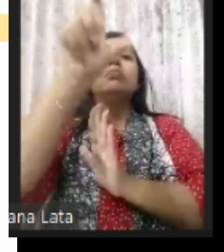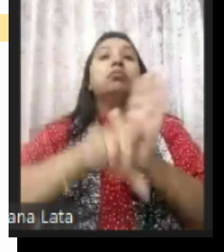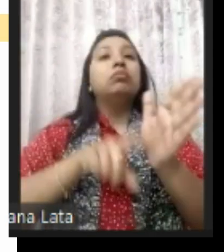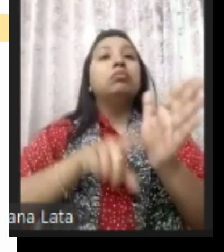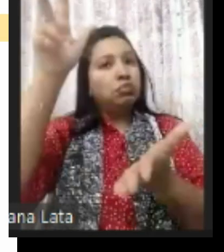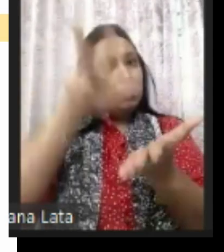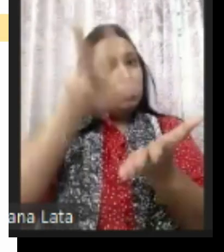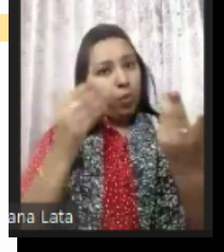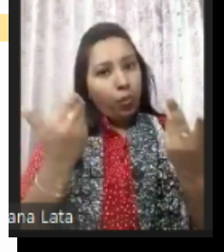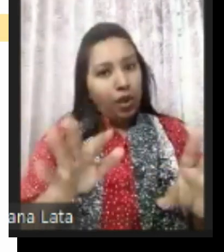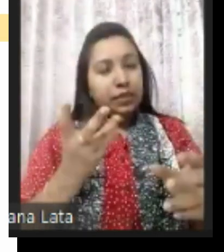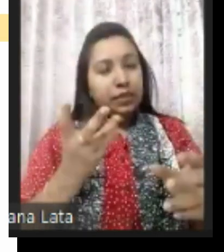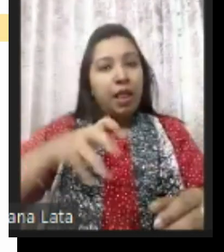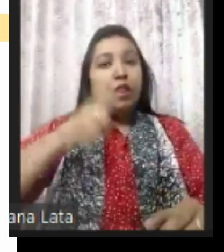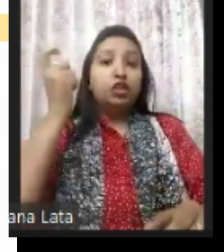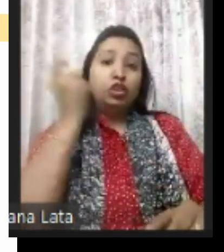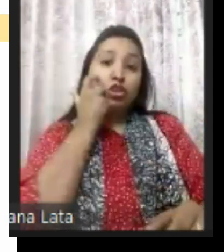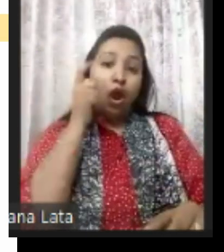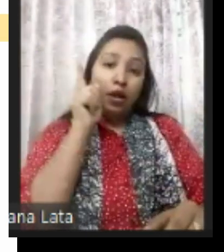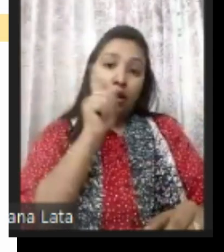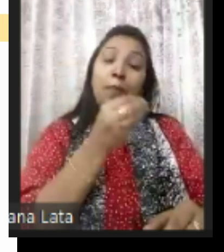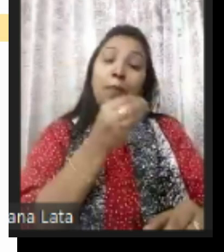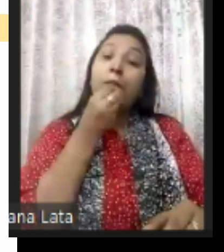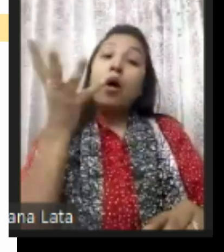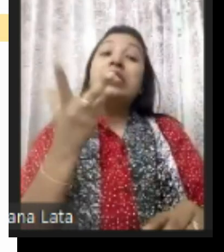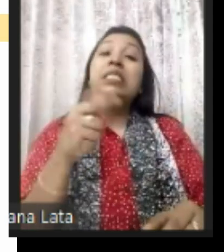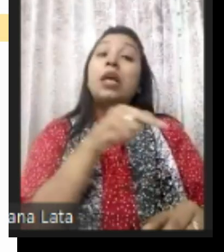government, they are committed to their manifesto.